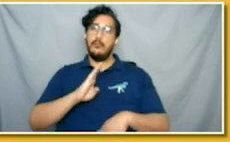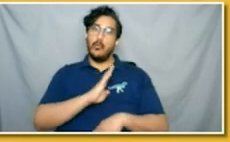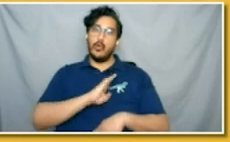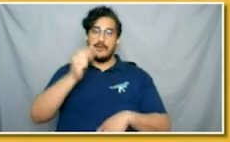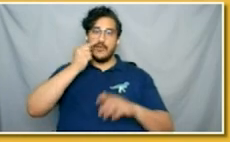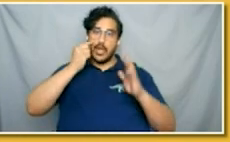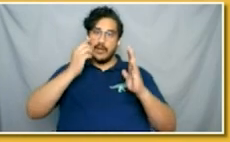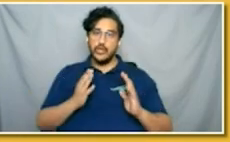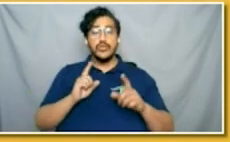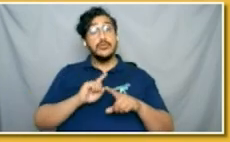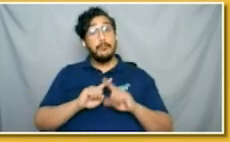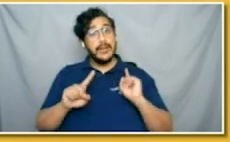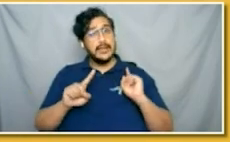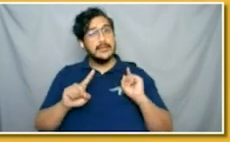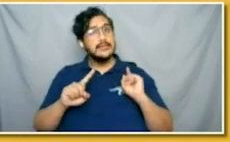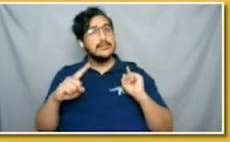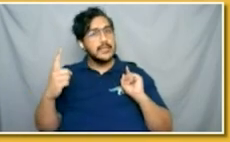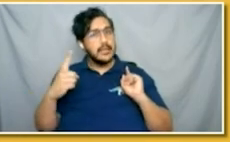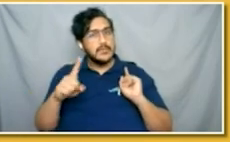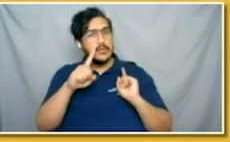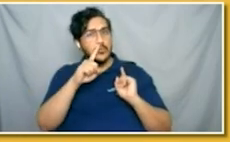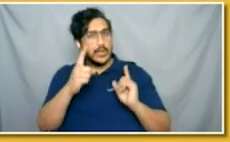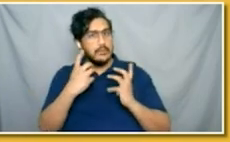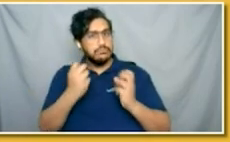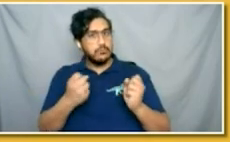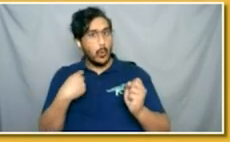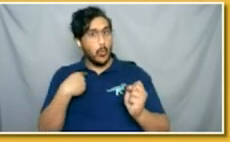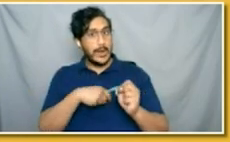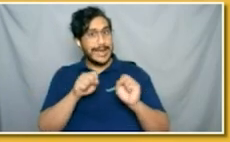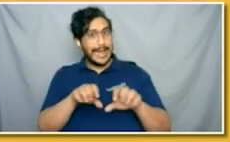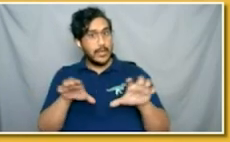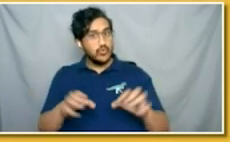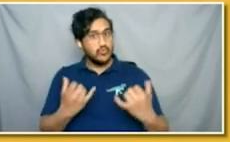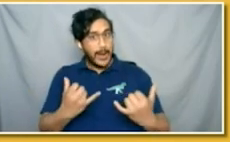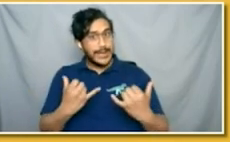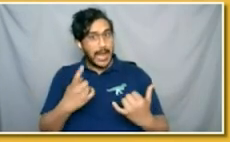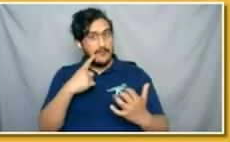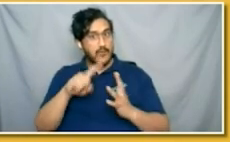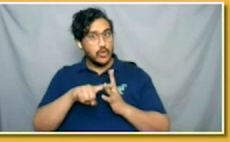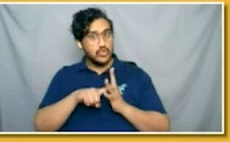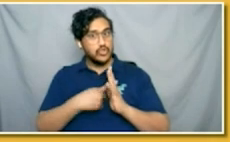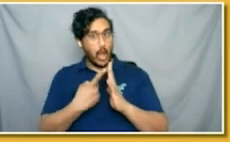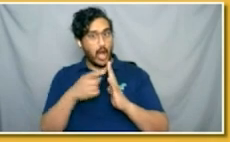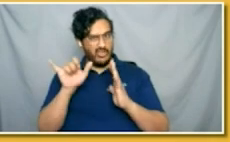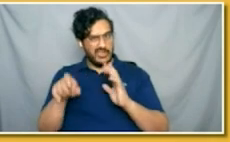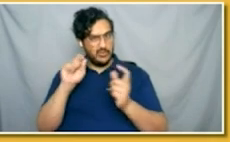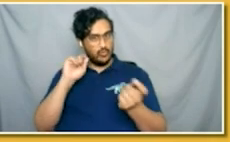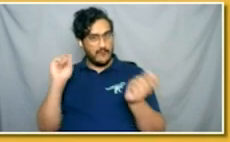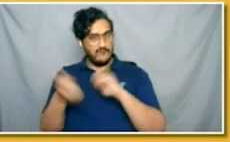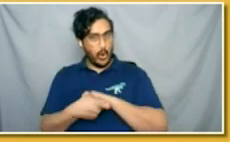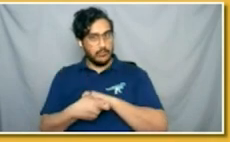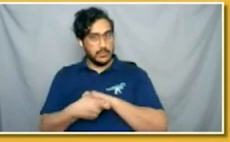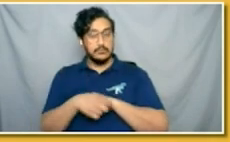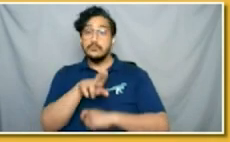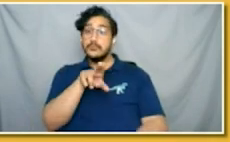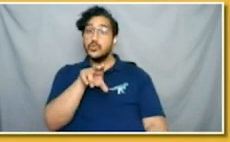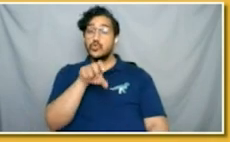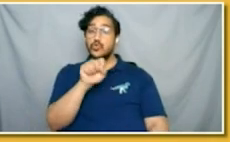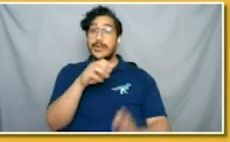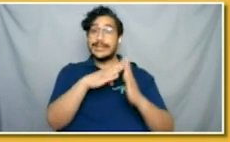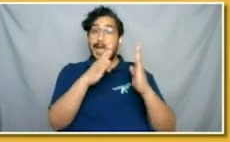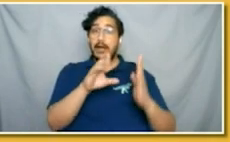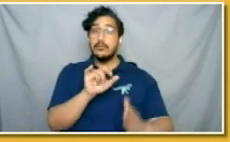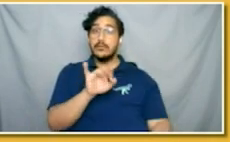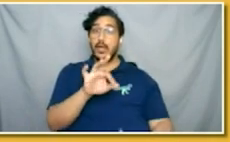something very concrete that we can do right now to start some of these reforms. So the U.S. House of Representatives